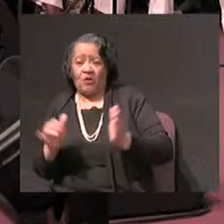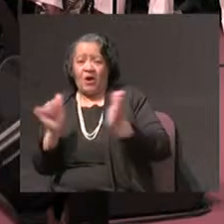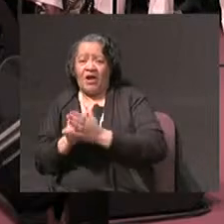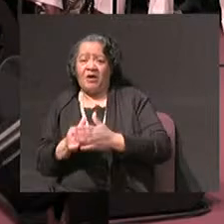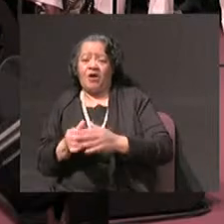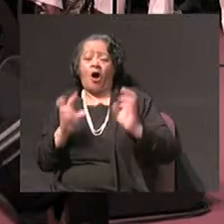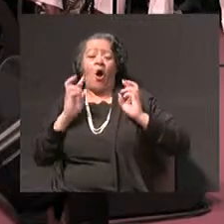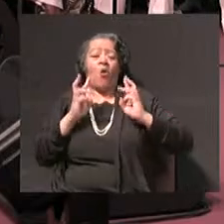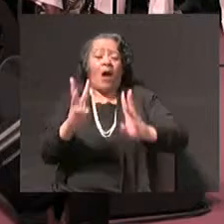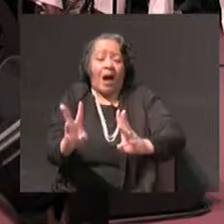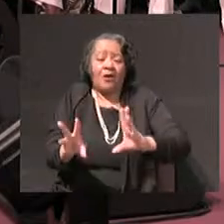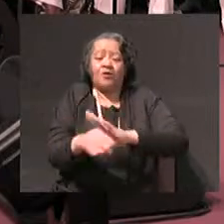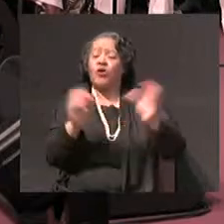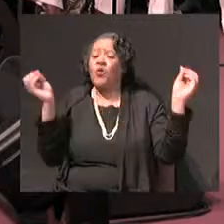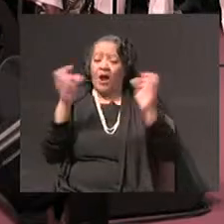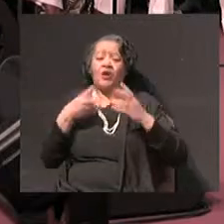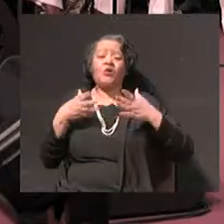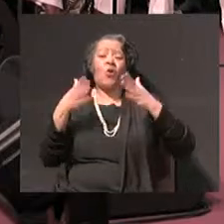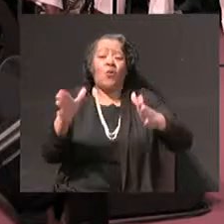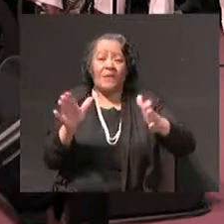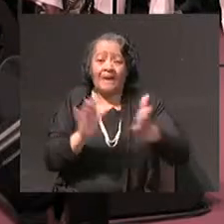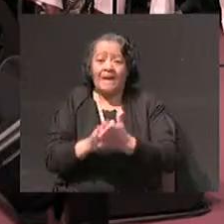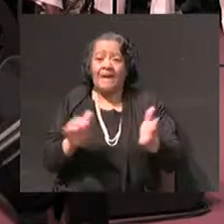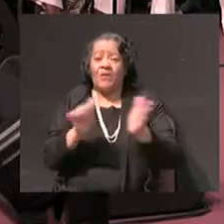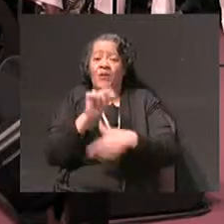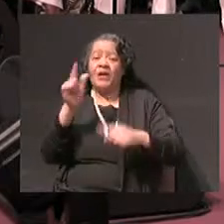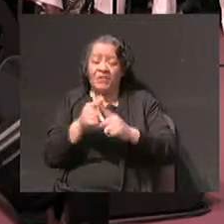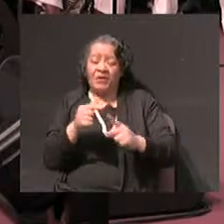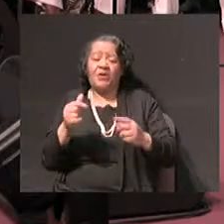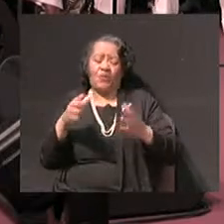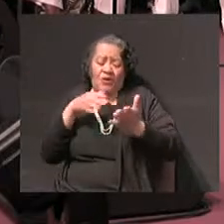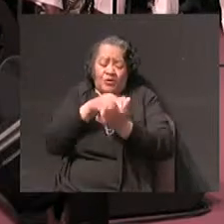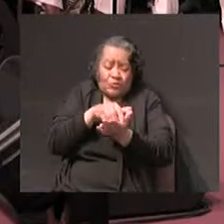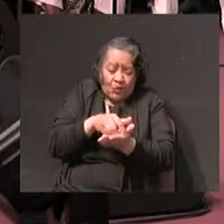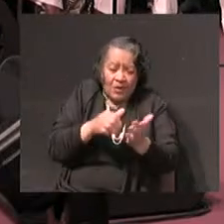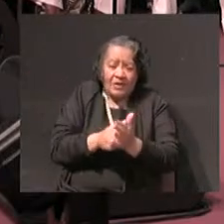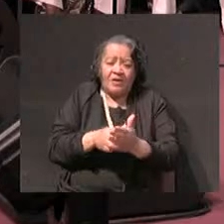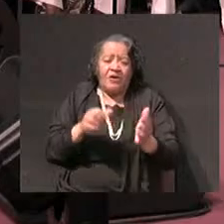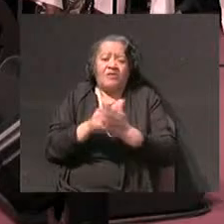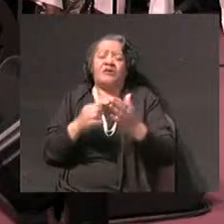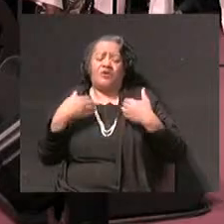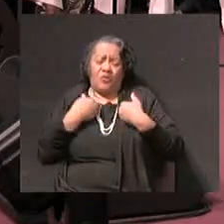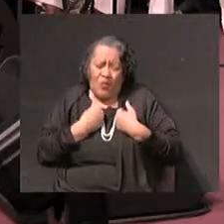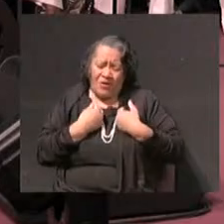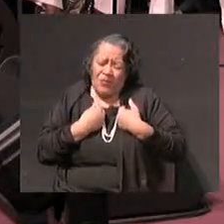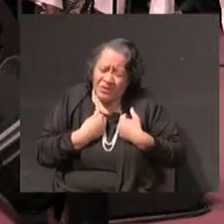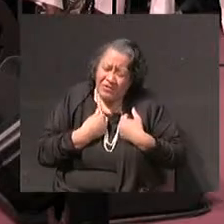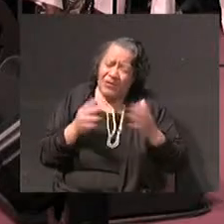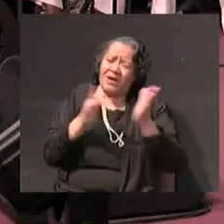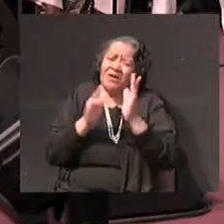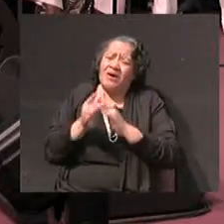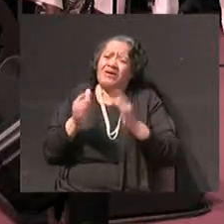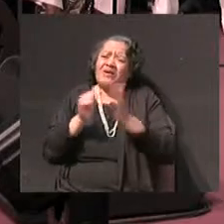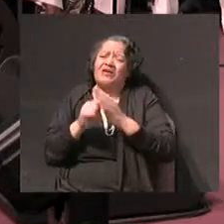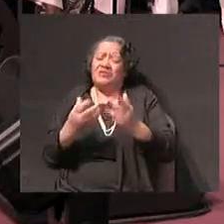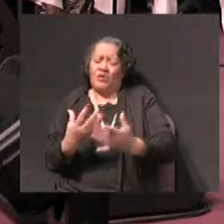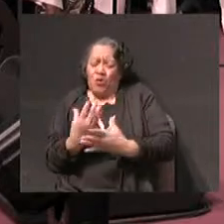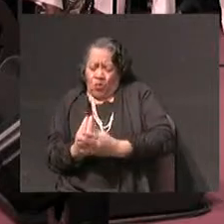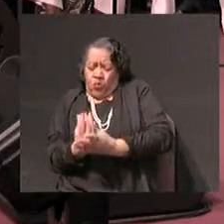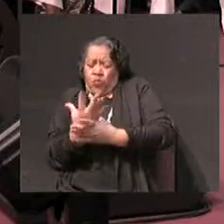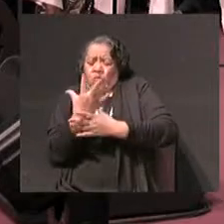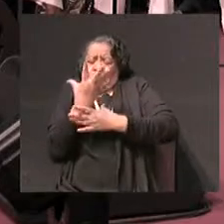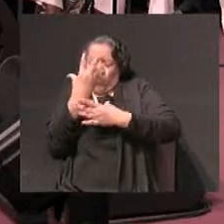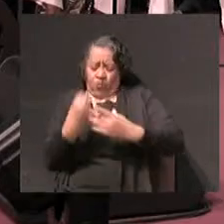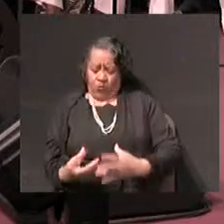a way out of no way. And when you're weak, worn, and weary, he's a well of water that